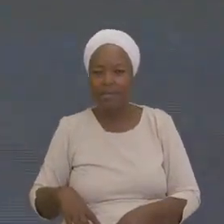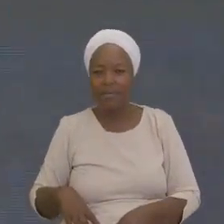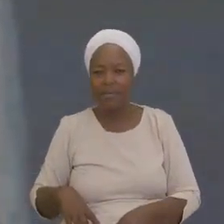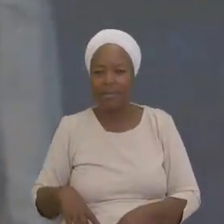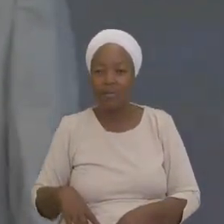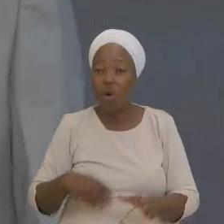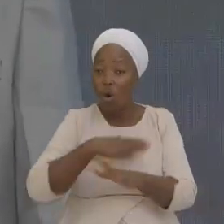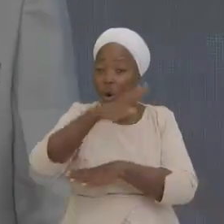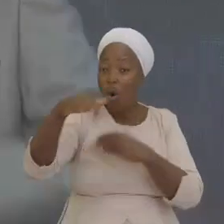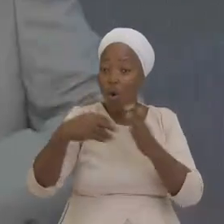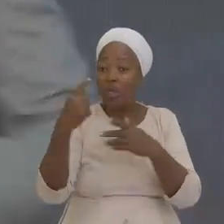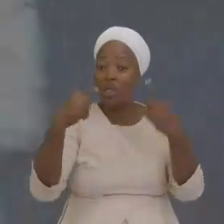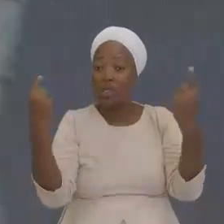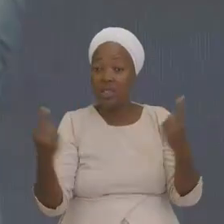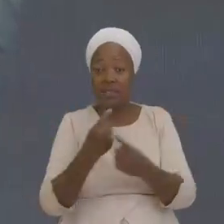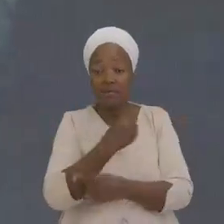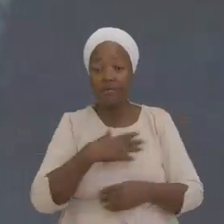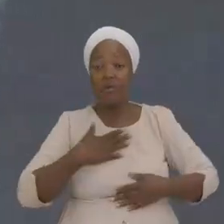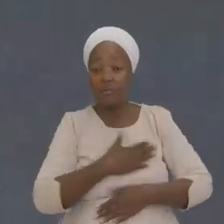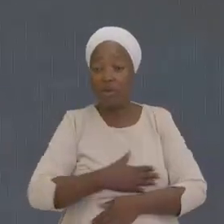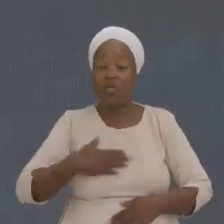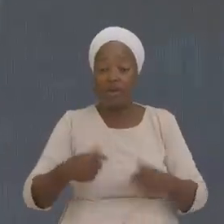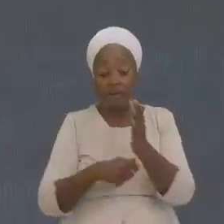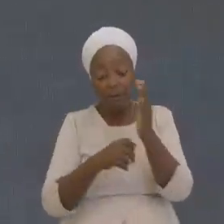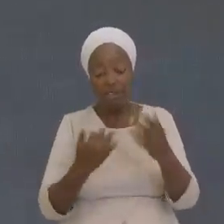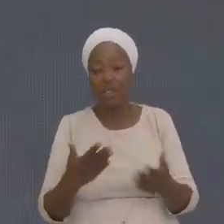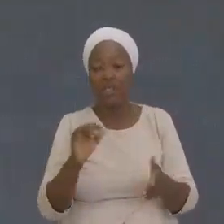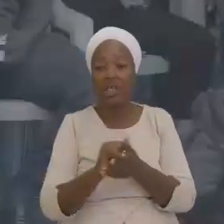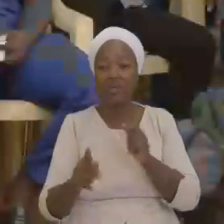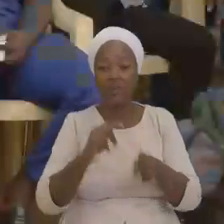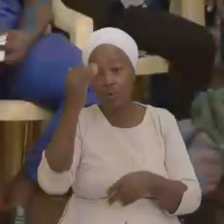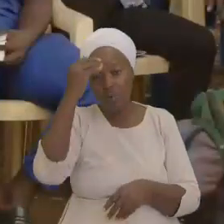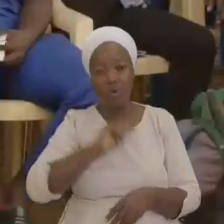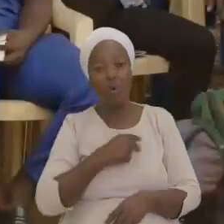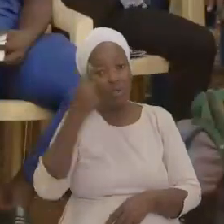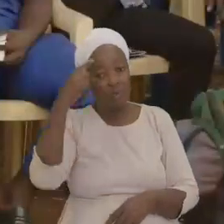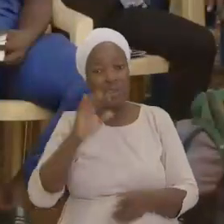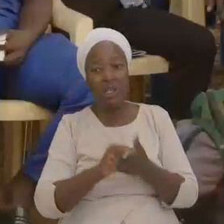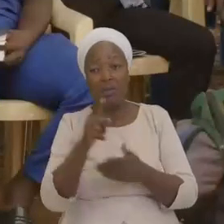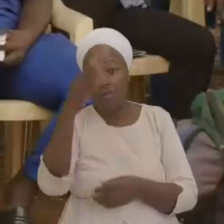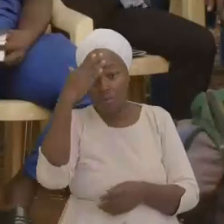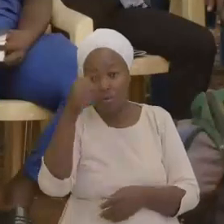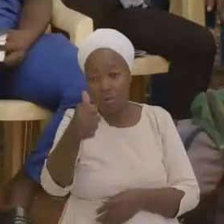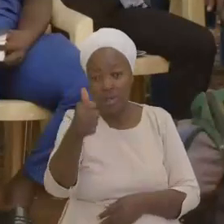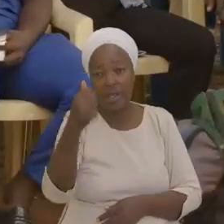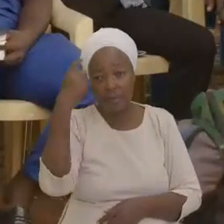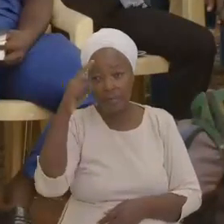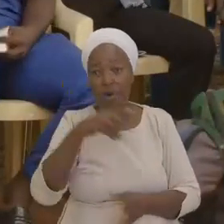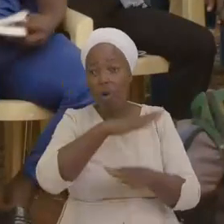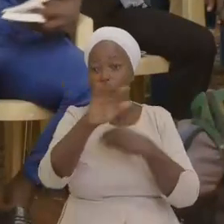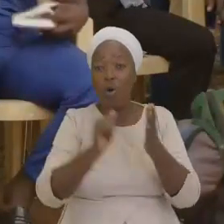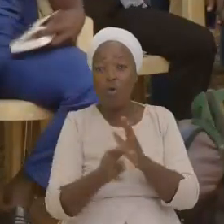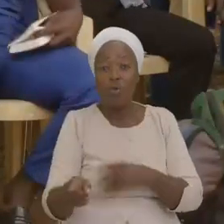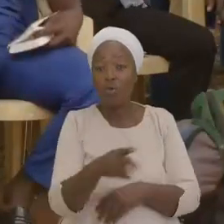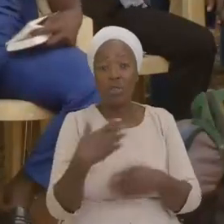all the sinful fleshly things that people know us for, that you know yourself for, all those things, when